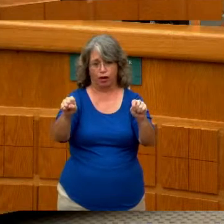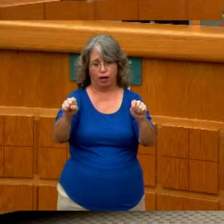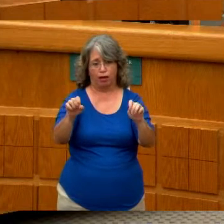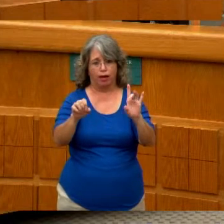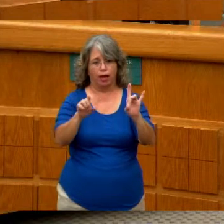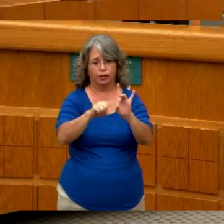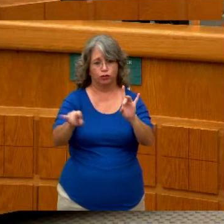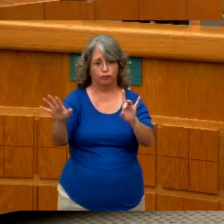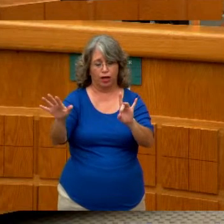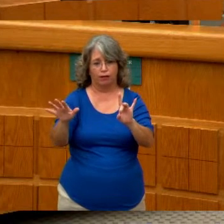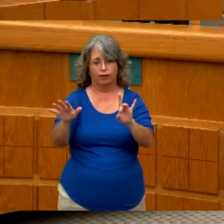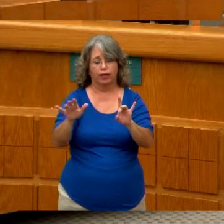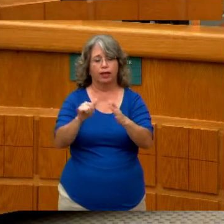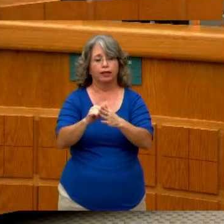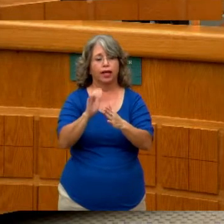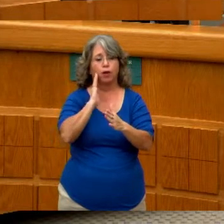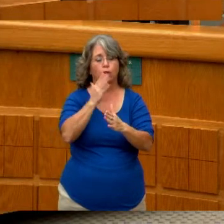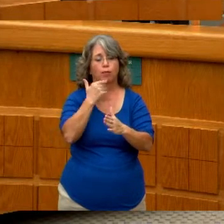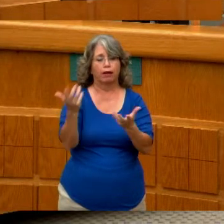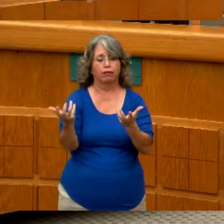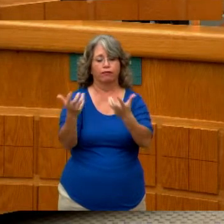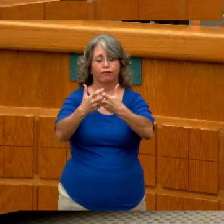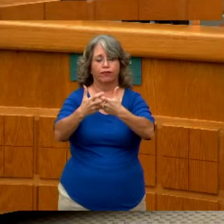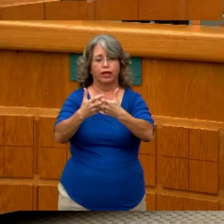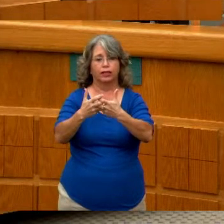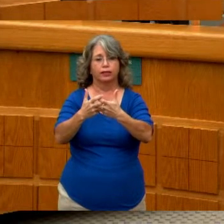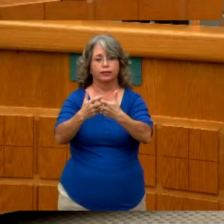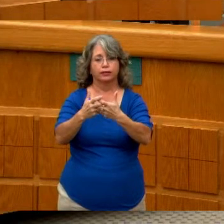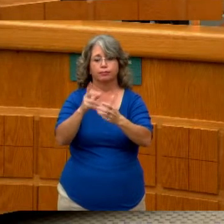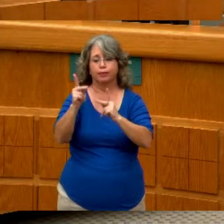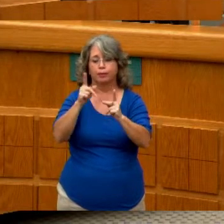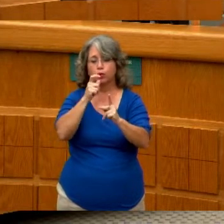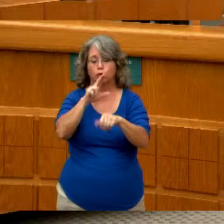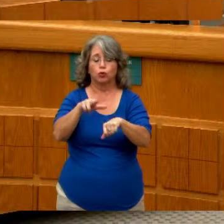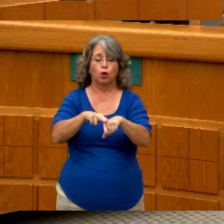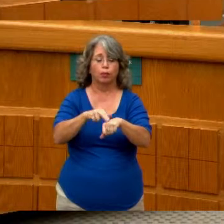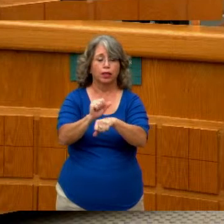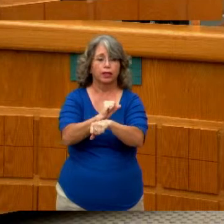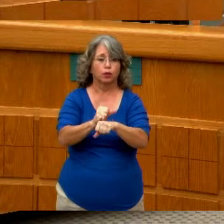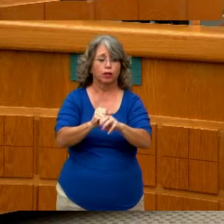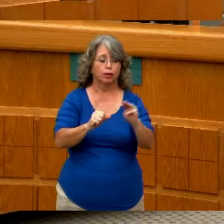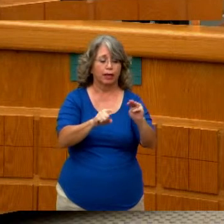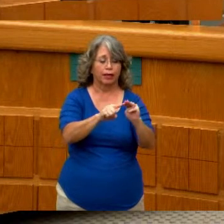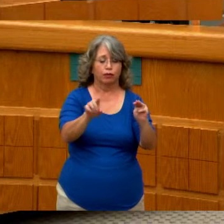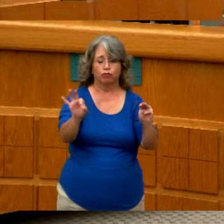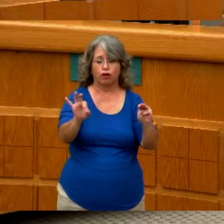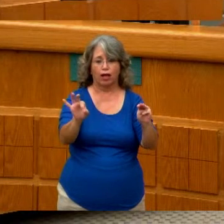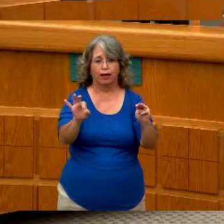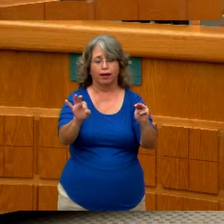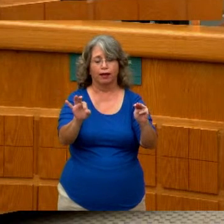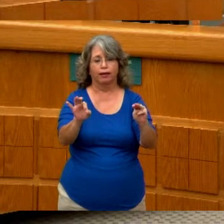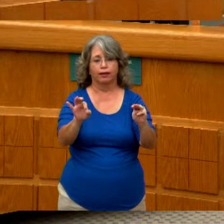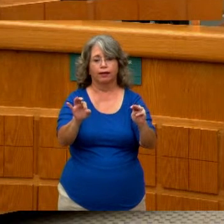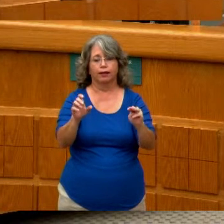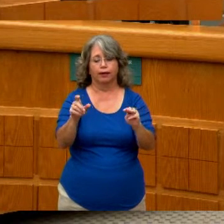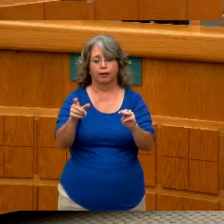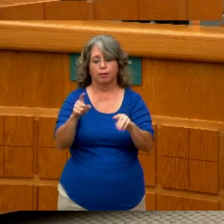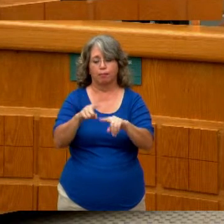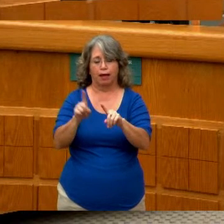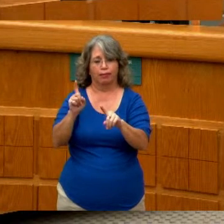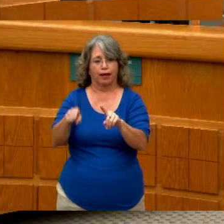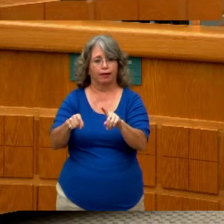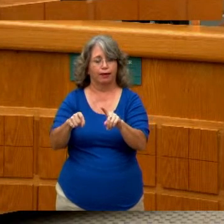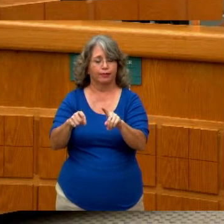from 8 to 5 p.m. This change in schedule is to better accommodate citizens who usually work Monday through Friday to